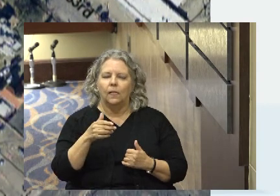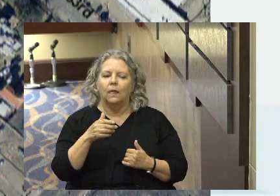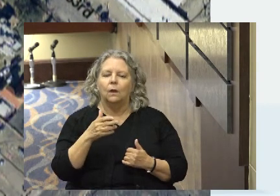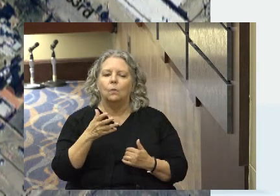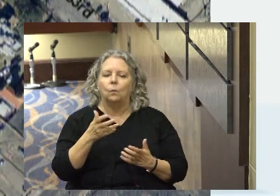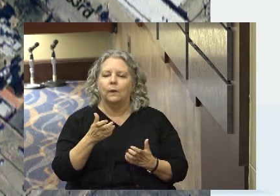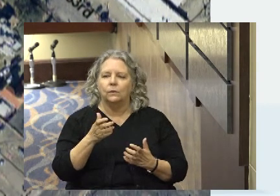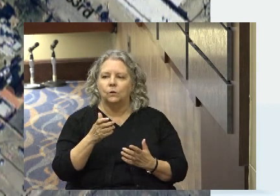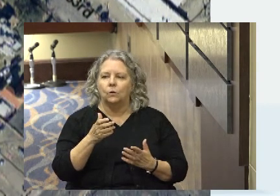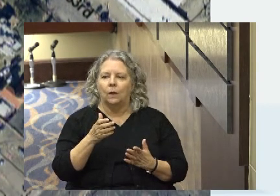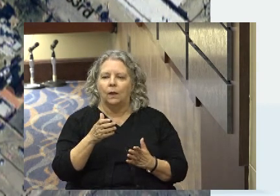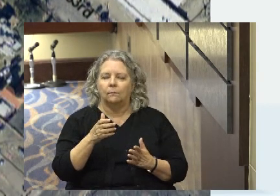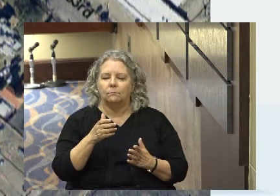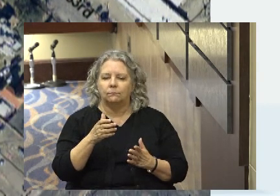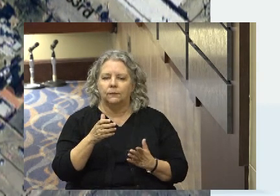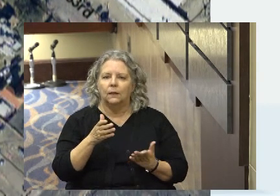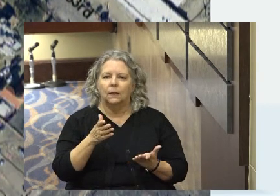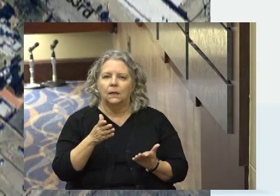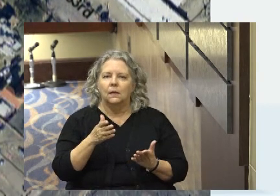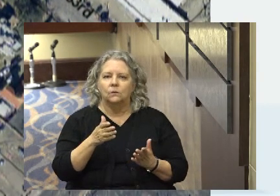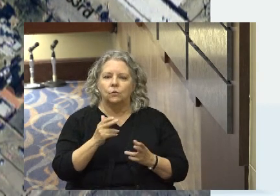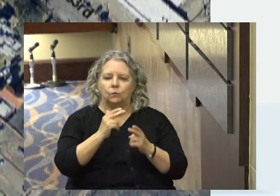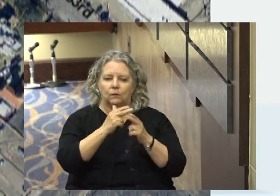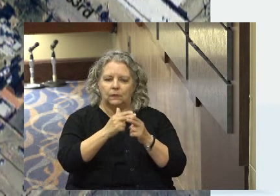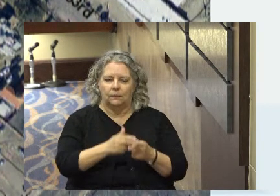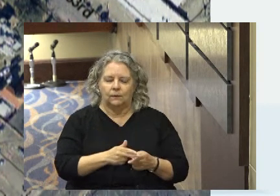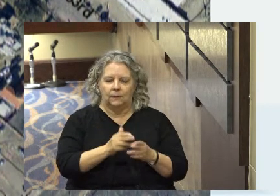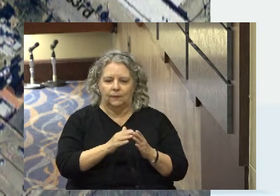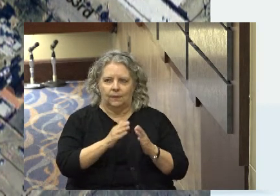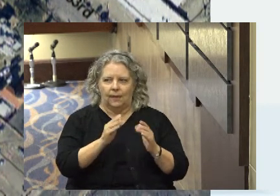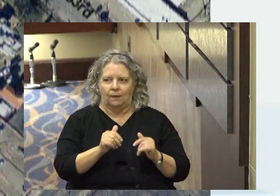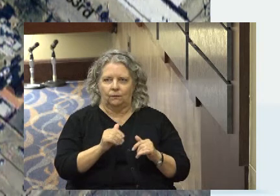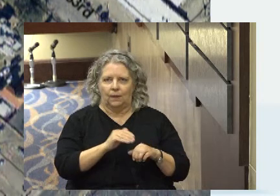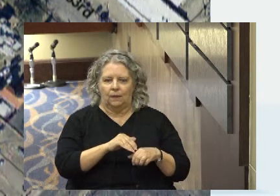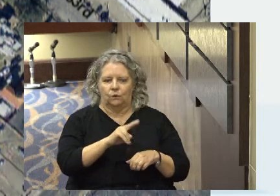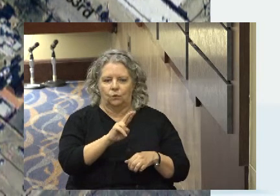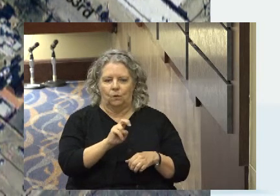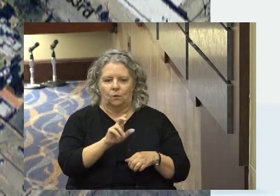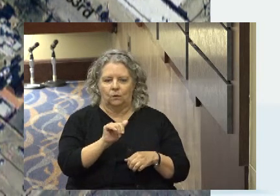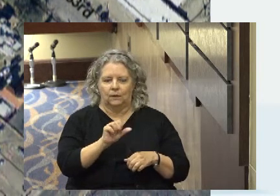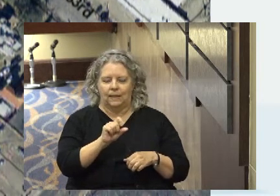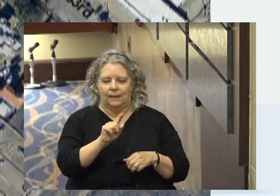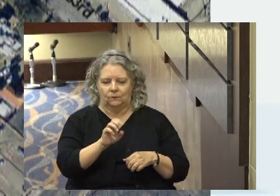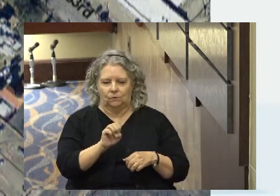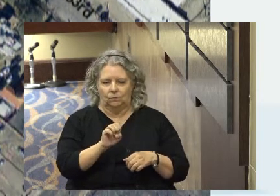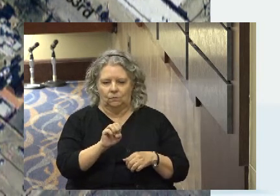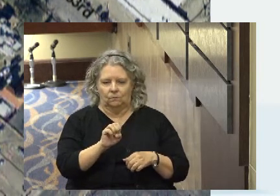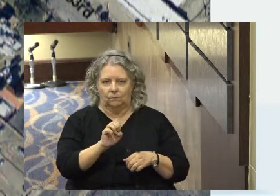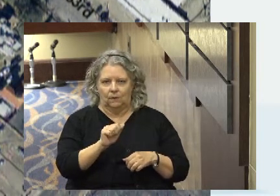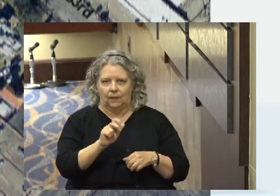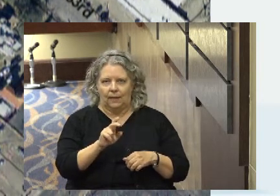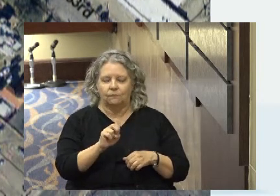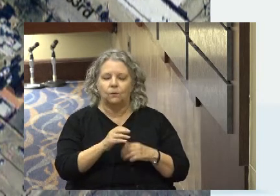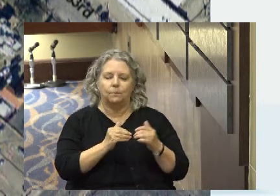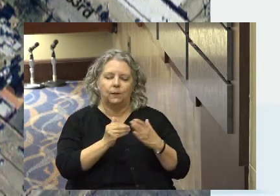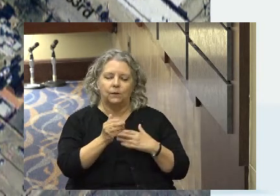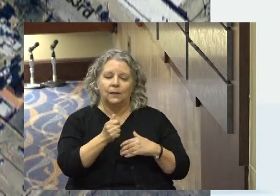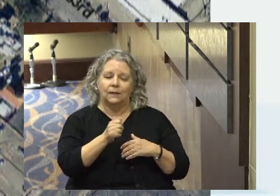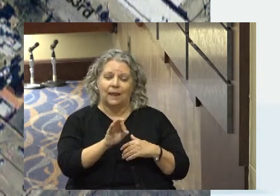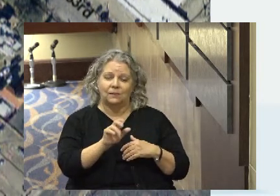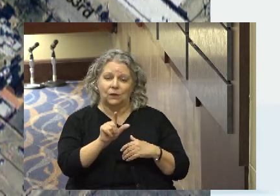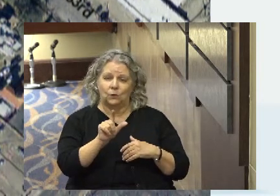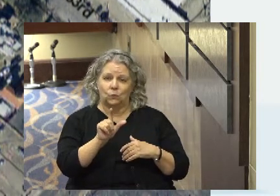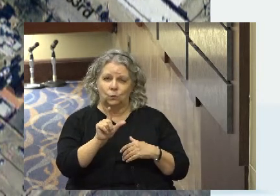house located in Castle Heights at 200 Castle Avenue that was built in the 1920s by the